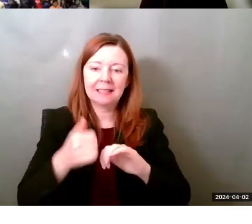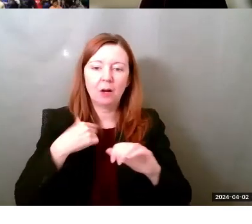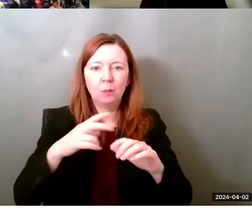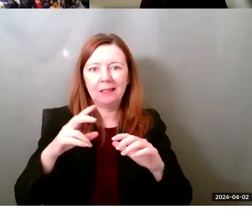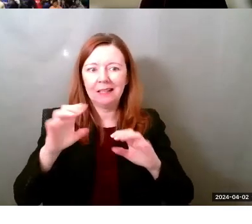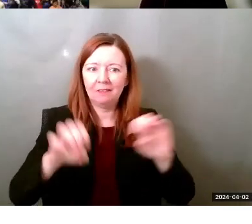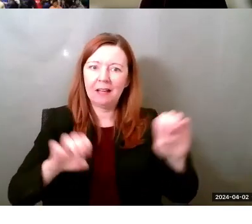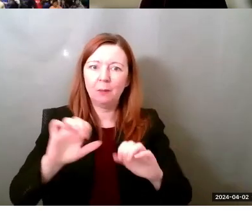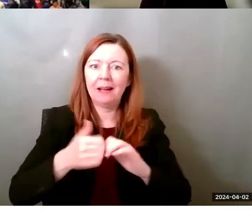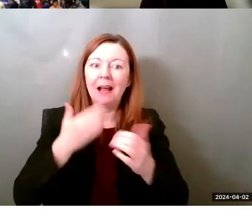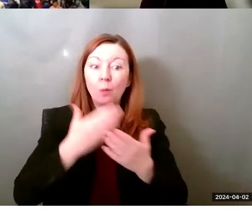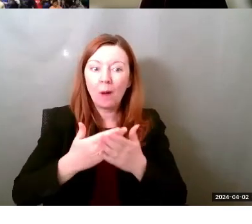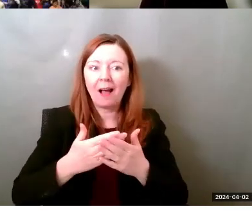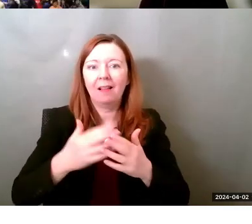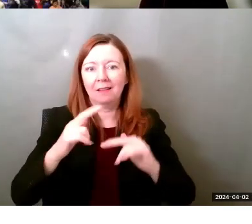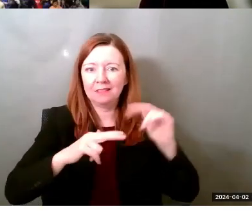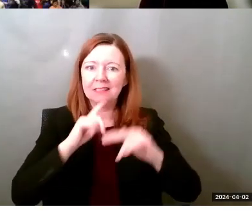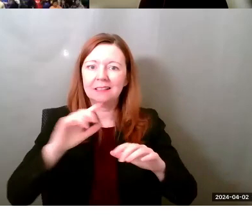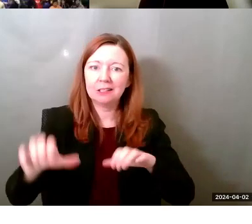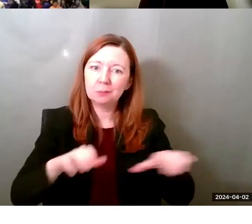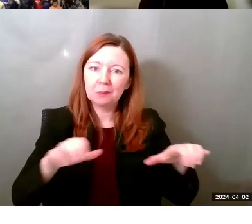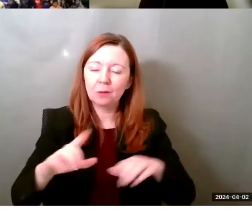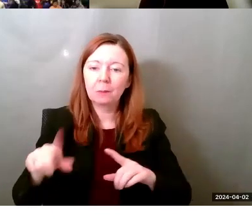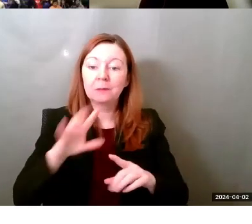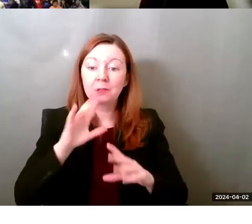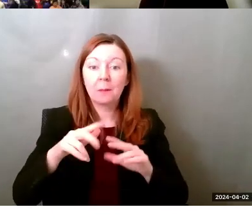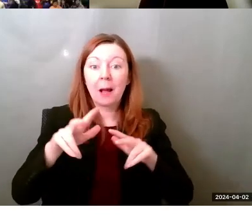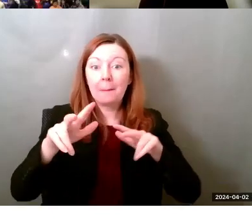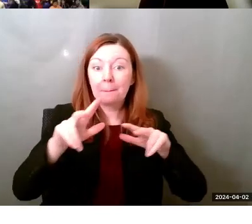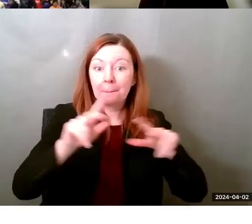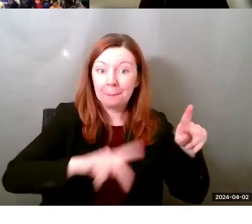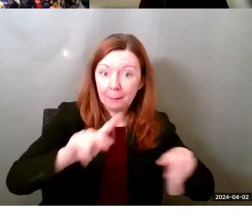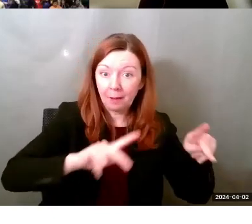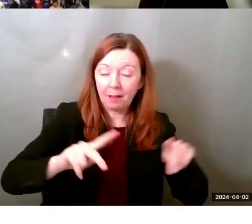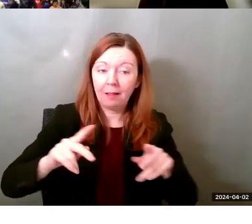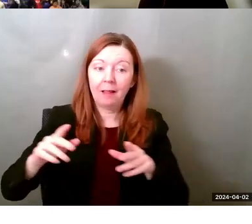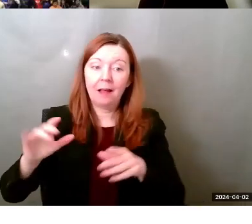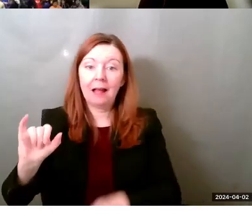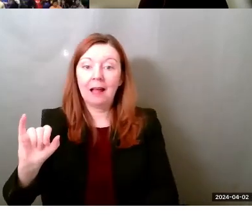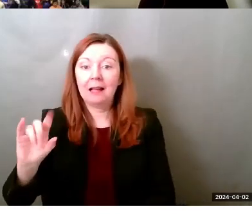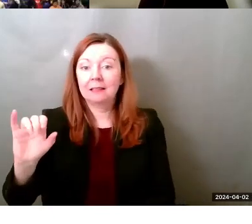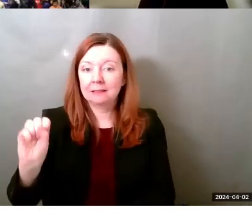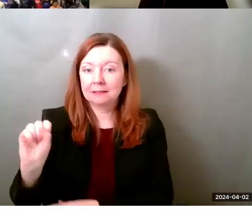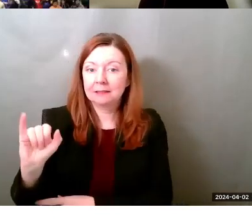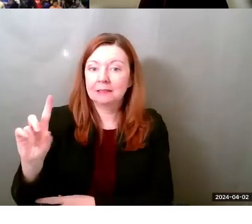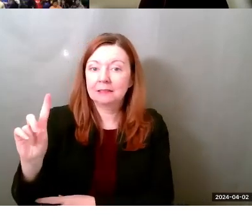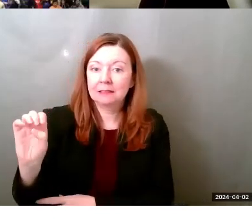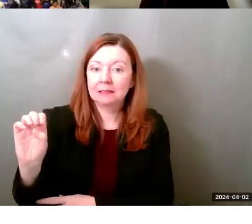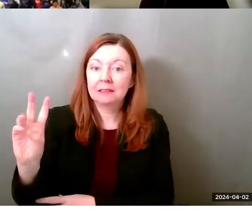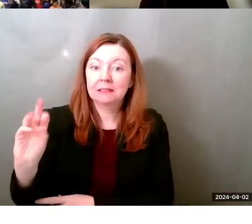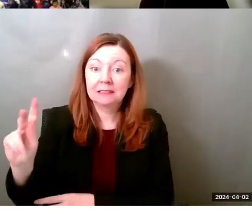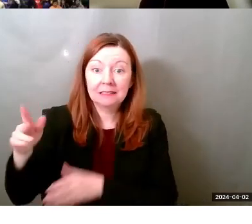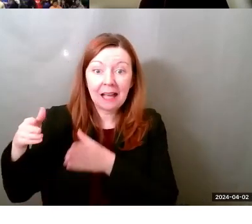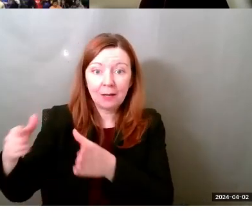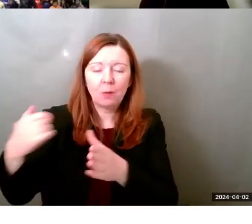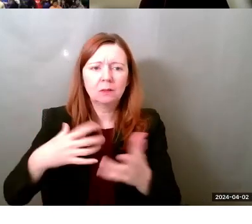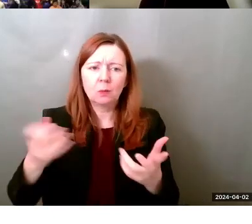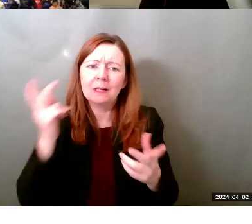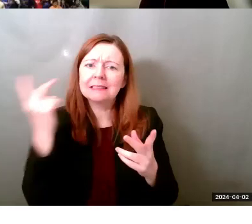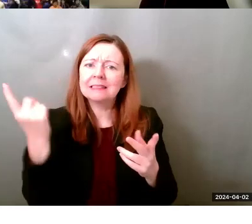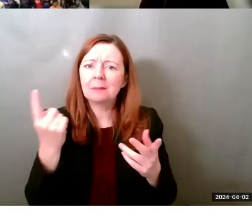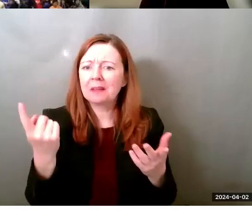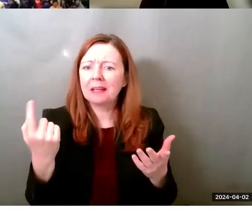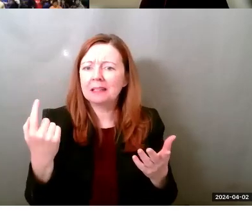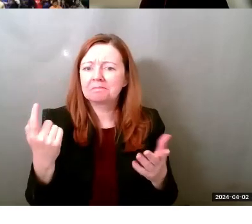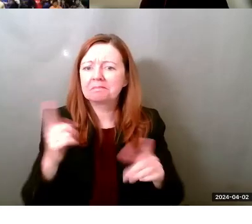is performing. When we talk about people and sidewalks, we want to see something a little bit different than what we might want to